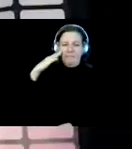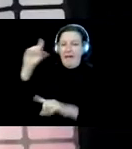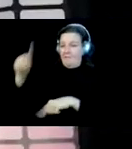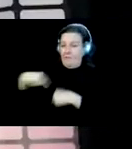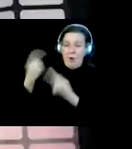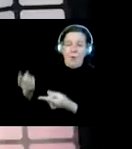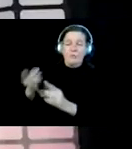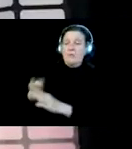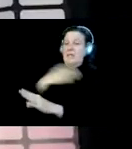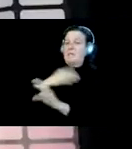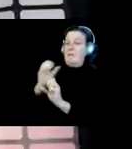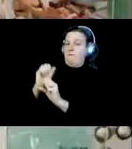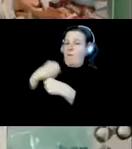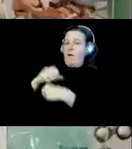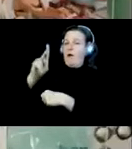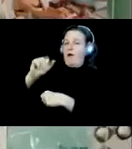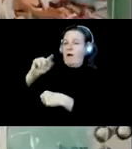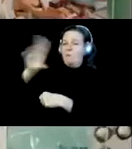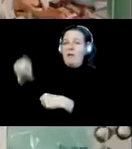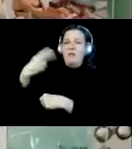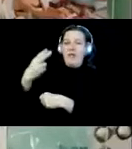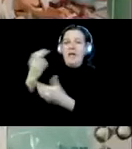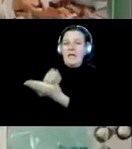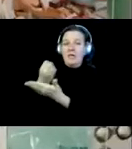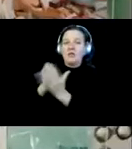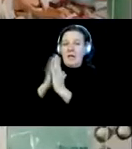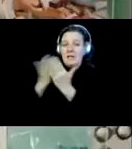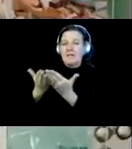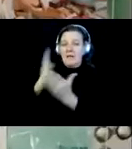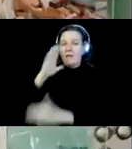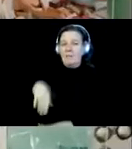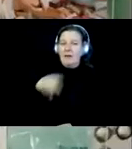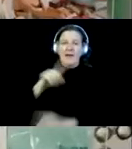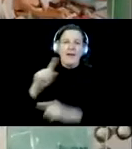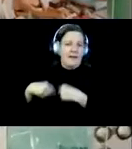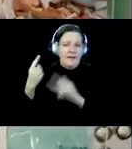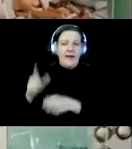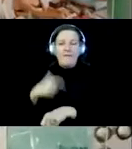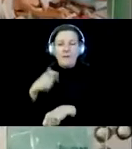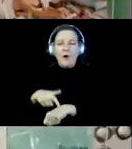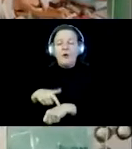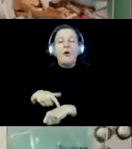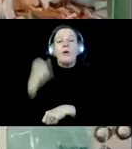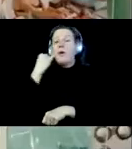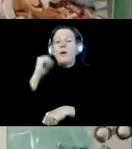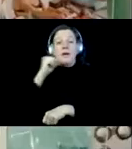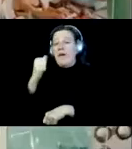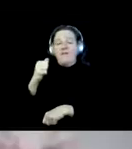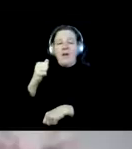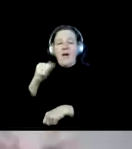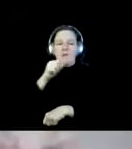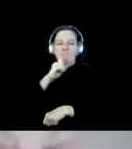Encyclopedia book, like I've known her for a long, long time. Otherwise, I'm not sure I would feel comfortable photographing her. And then I